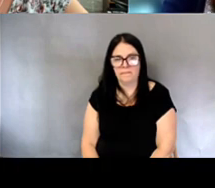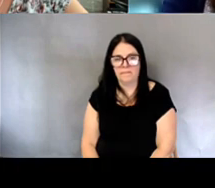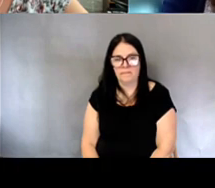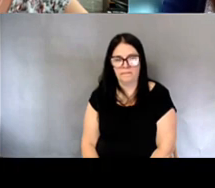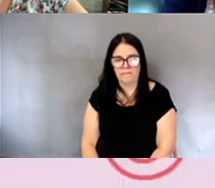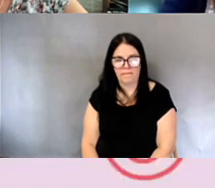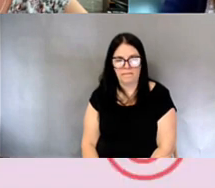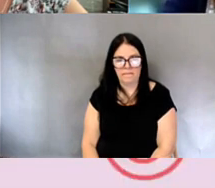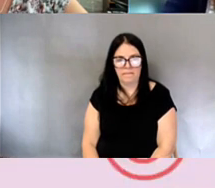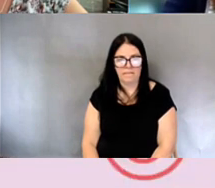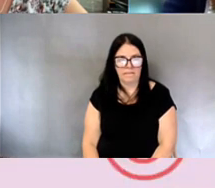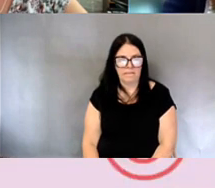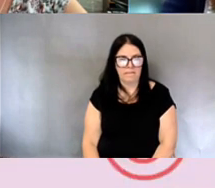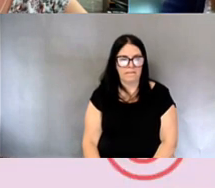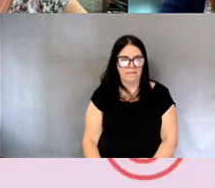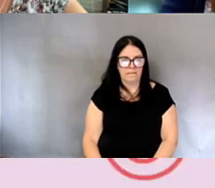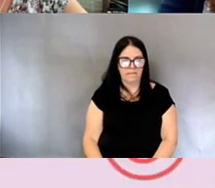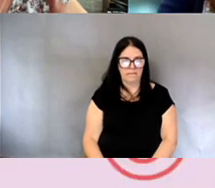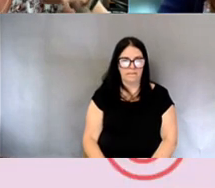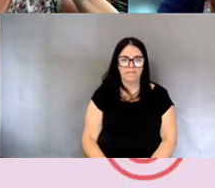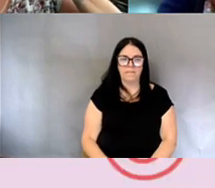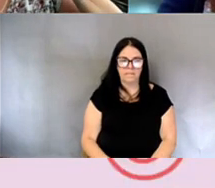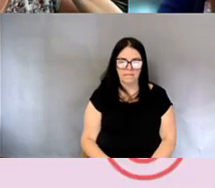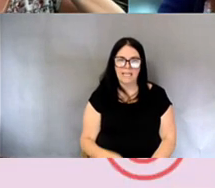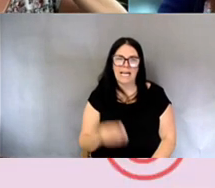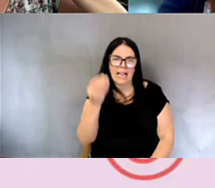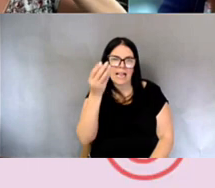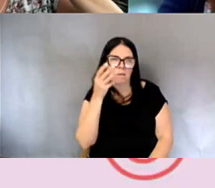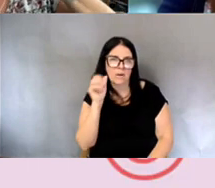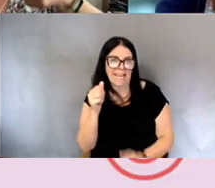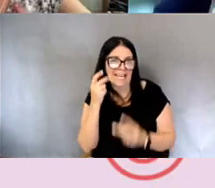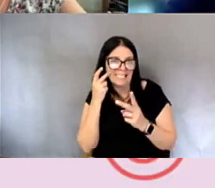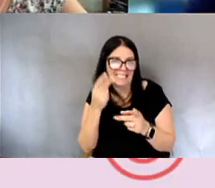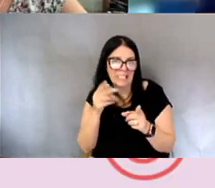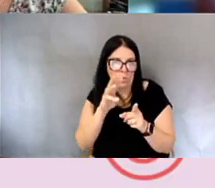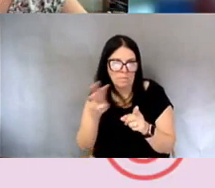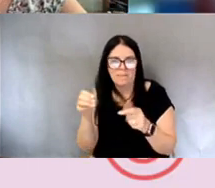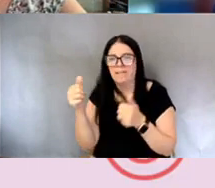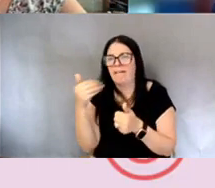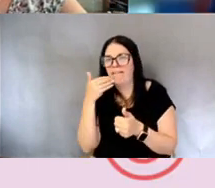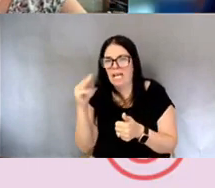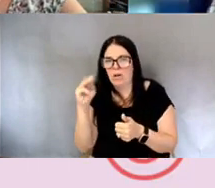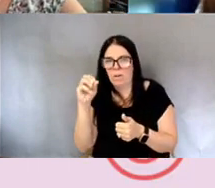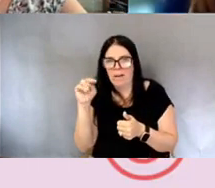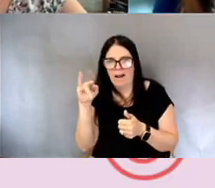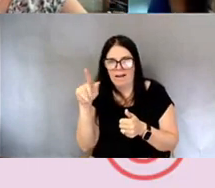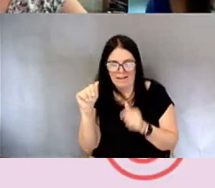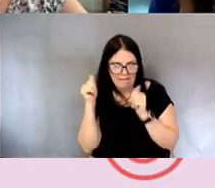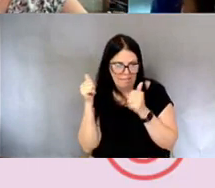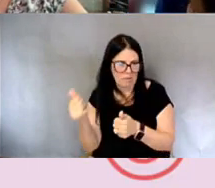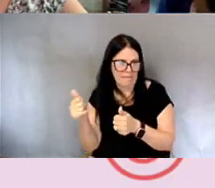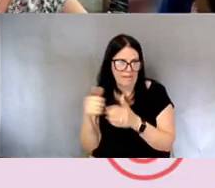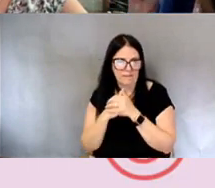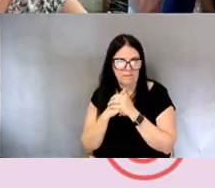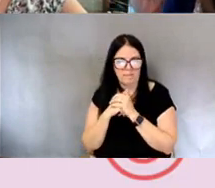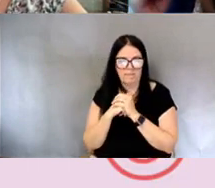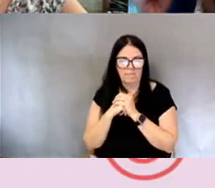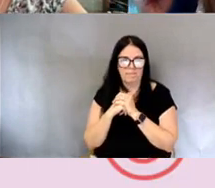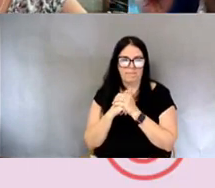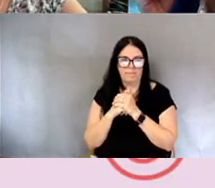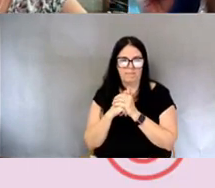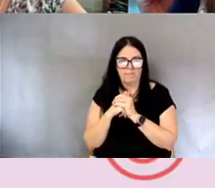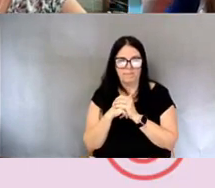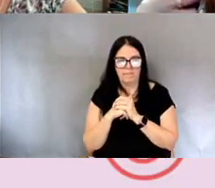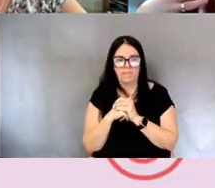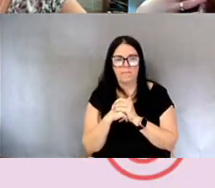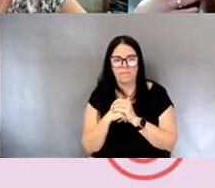Let me know if you can see the website. Yes, thank you, Monica. So the working